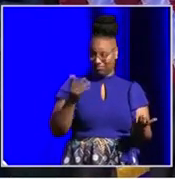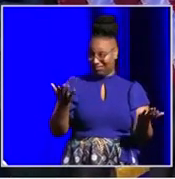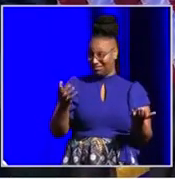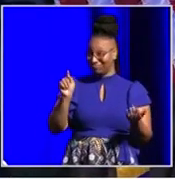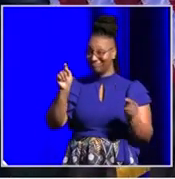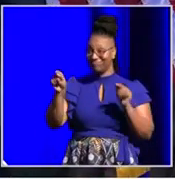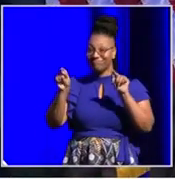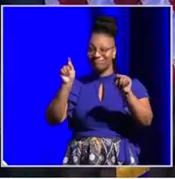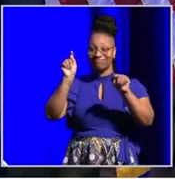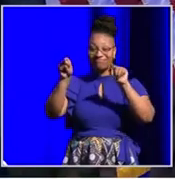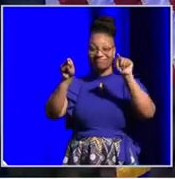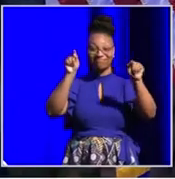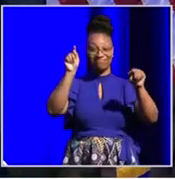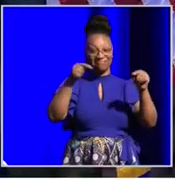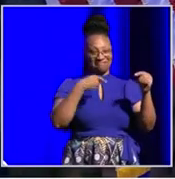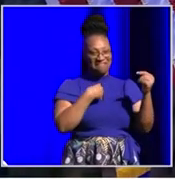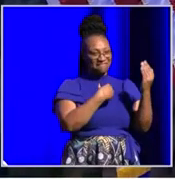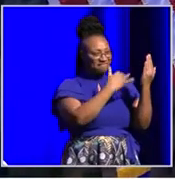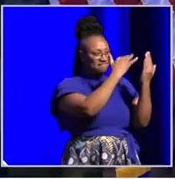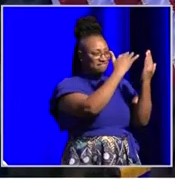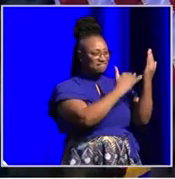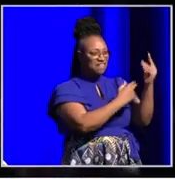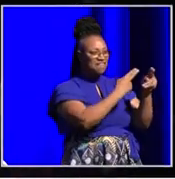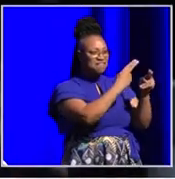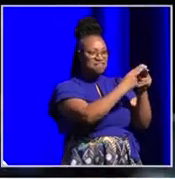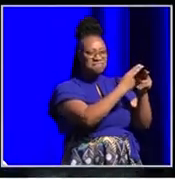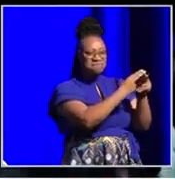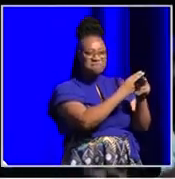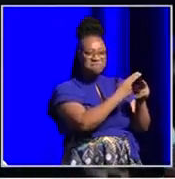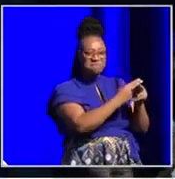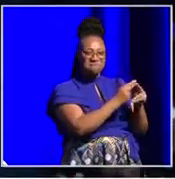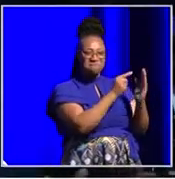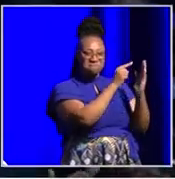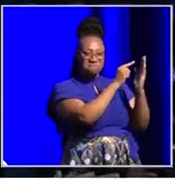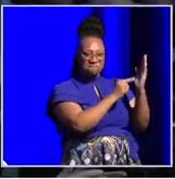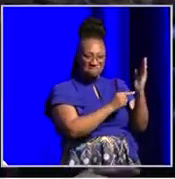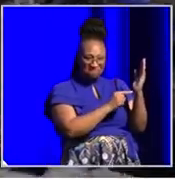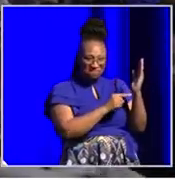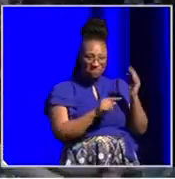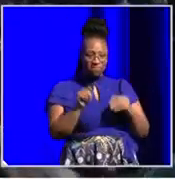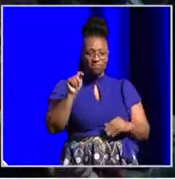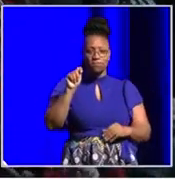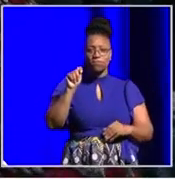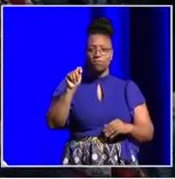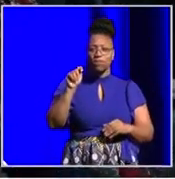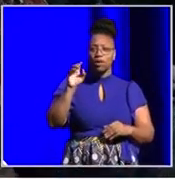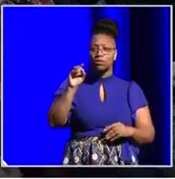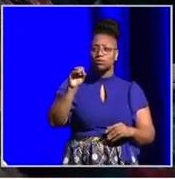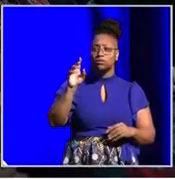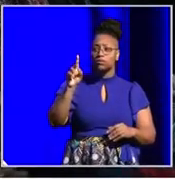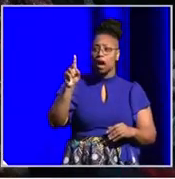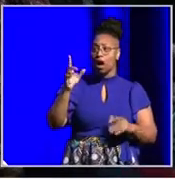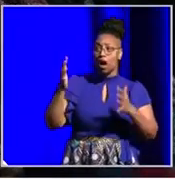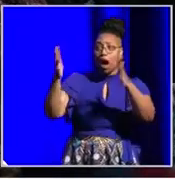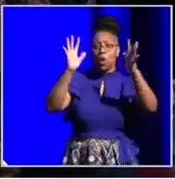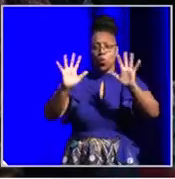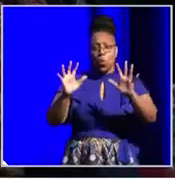have is Brandon Todd, Councilmember Brandon Todd, Councilmember Jack. Wait, hold the applause, please, because it's a long list.